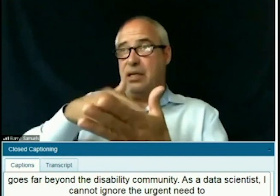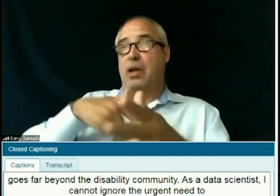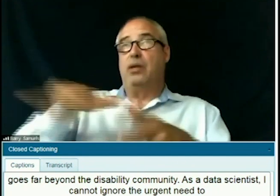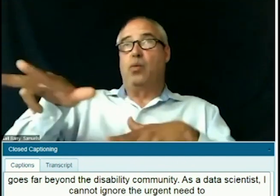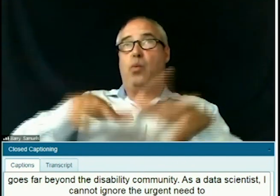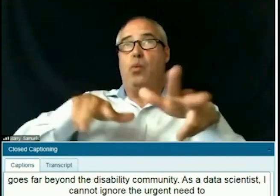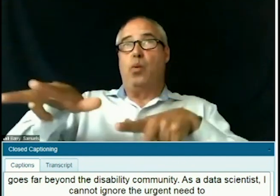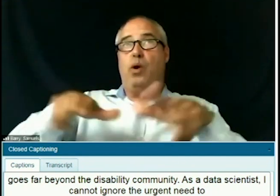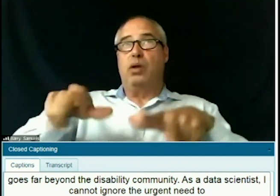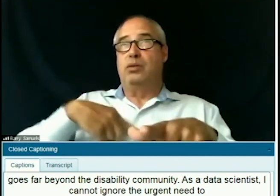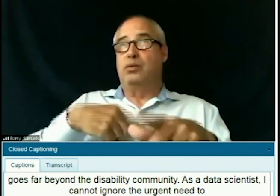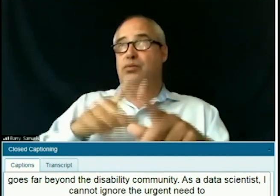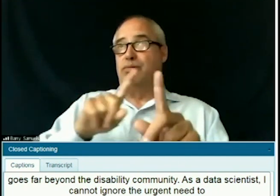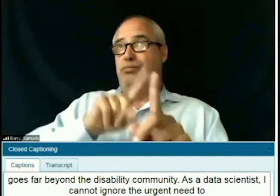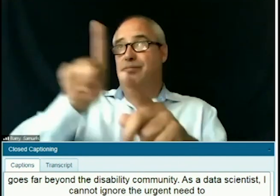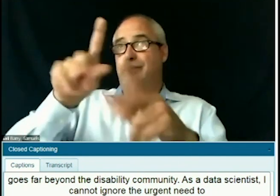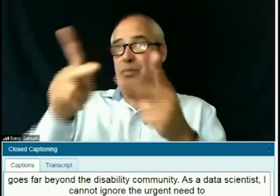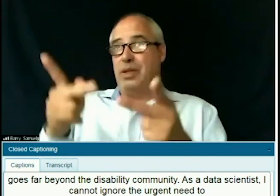disability community.